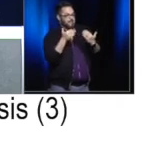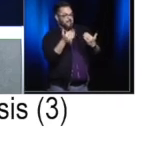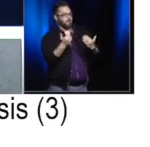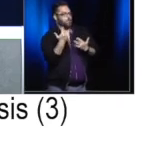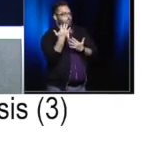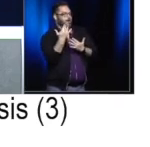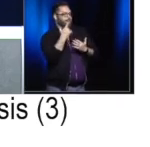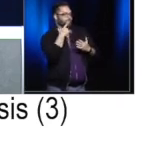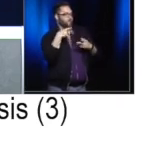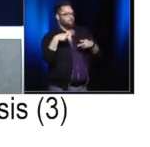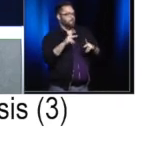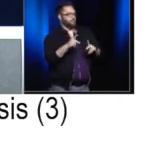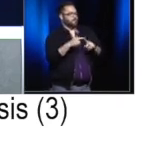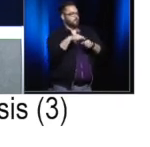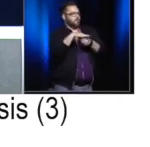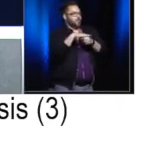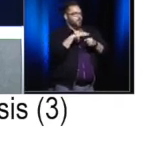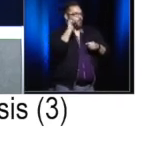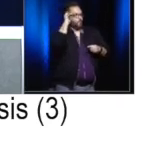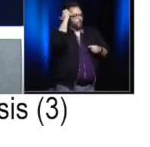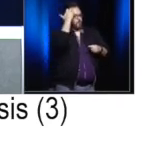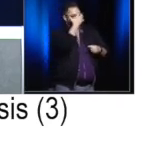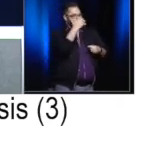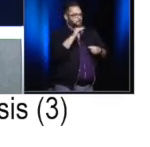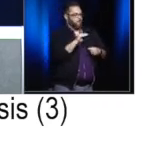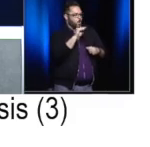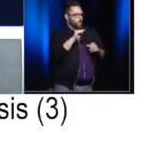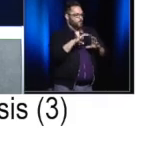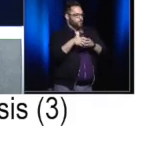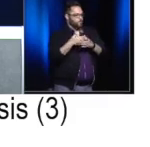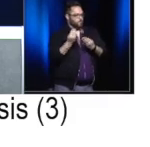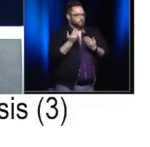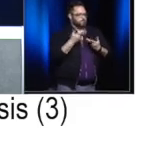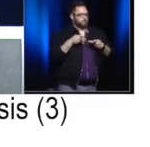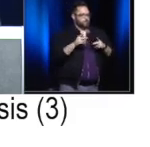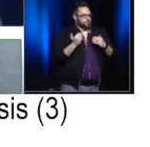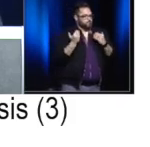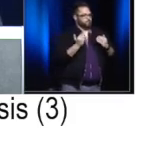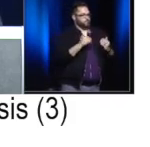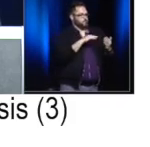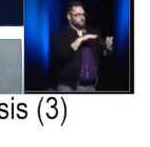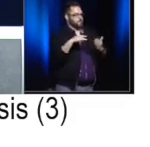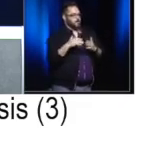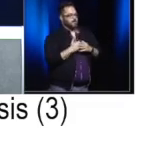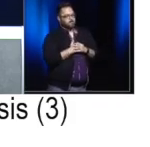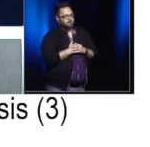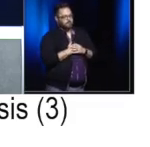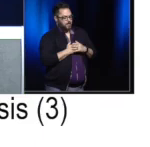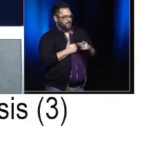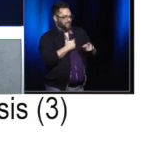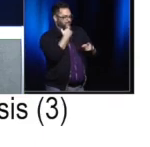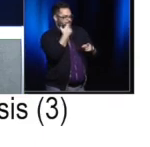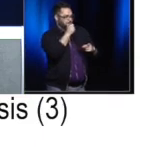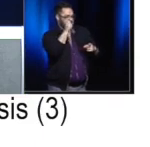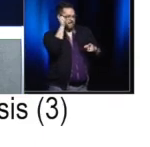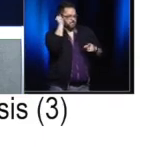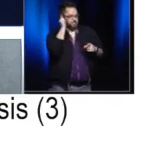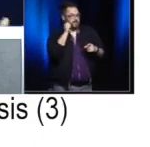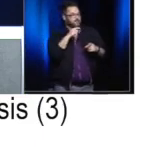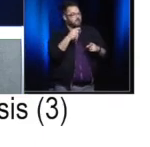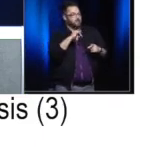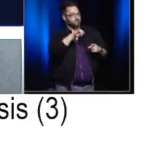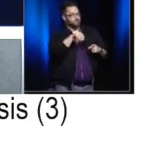local Māori, to be handed over for Wendy to work on. As you heard yesterday from Jodie and Charles, they are